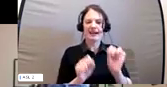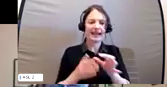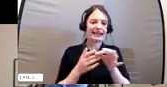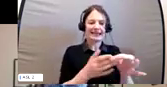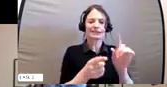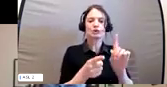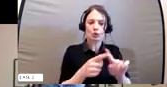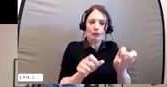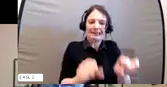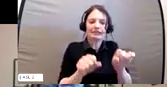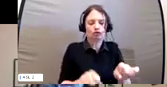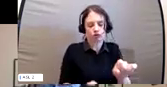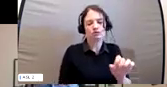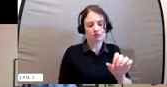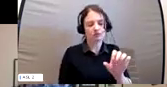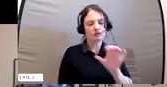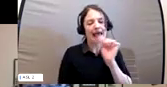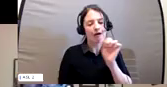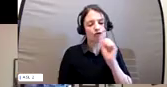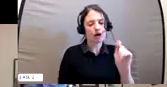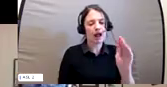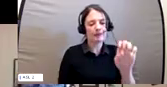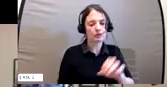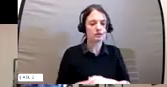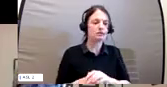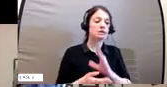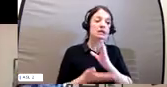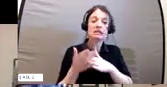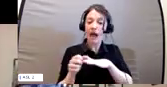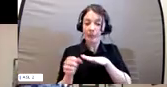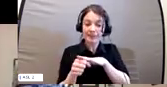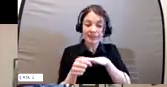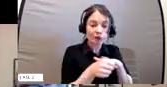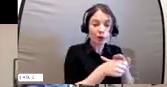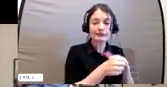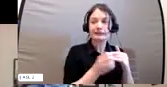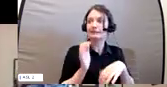The plan guides states and territories, but it doesn't